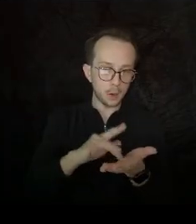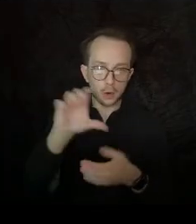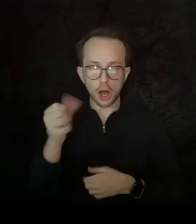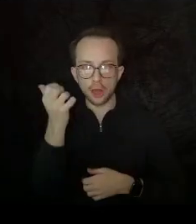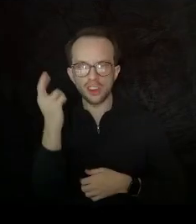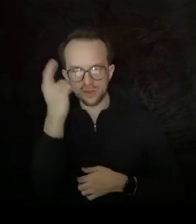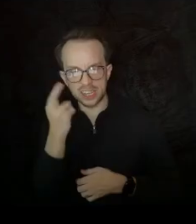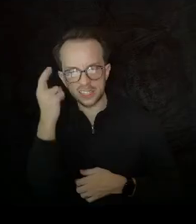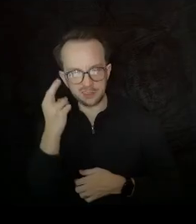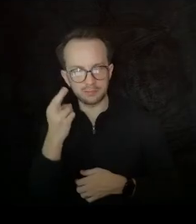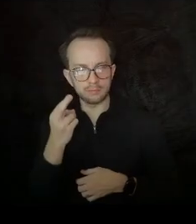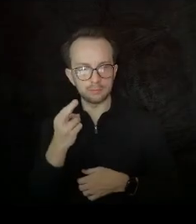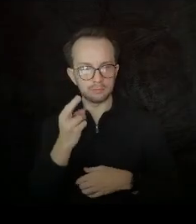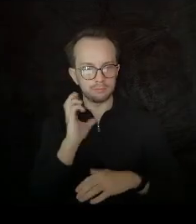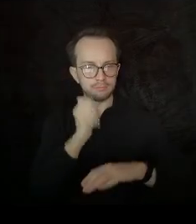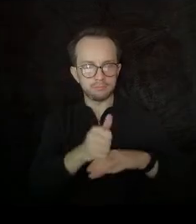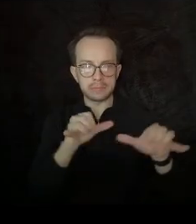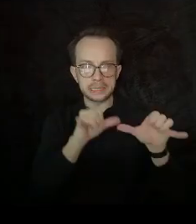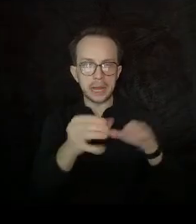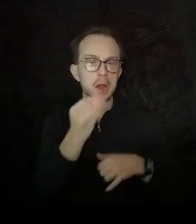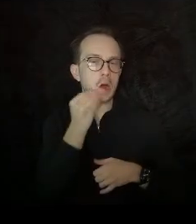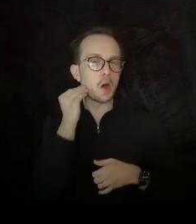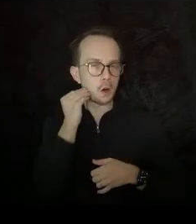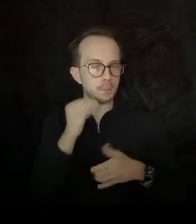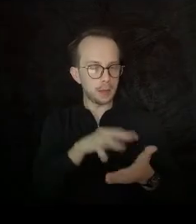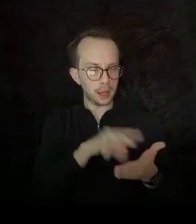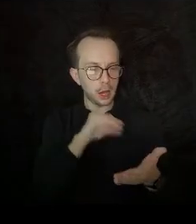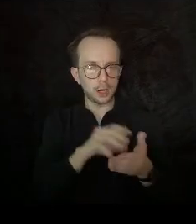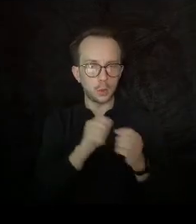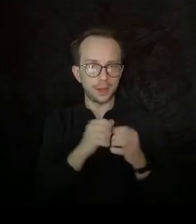happen at home with a teacher who visits.